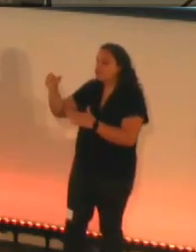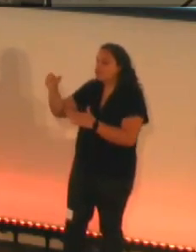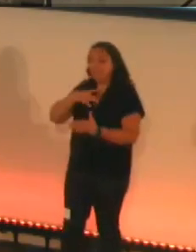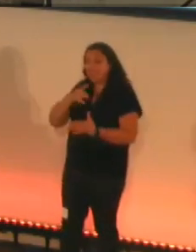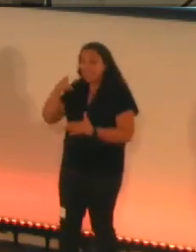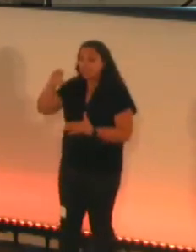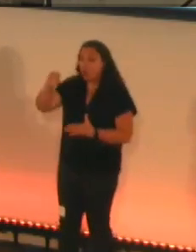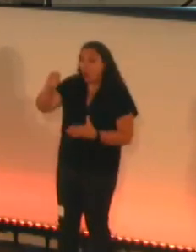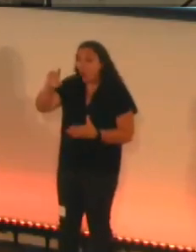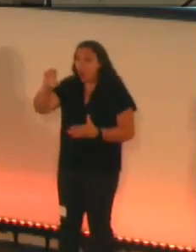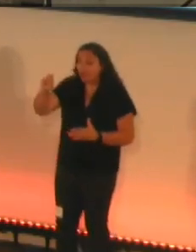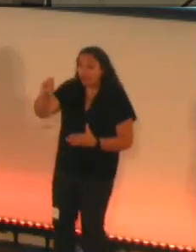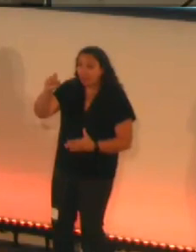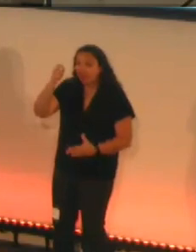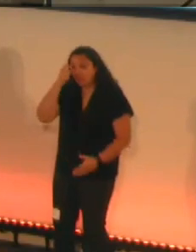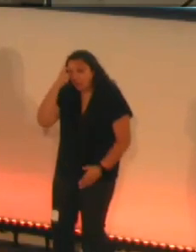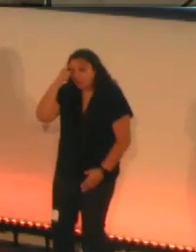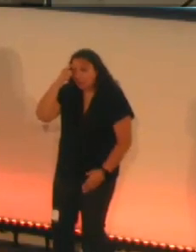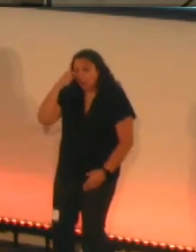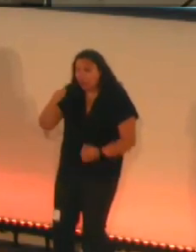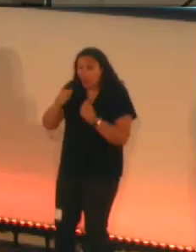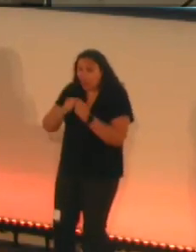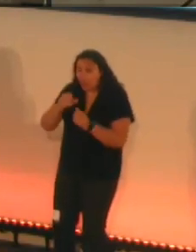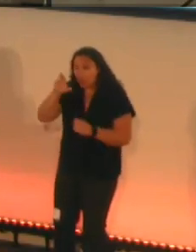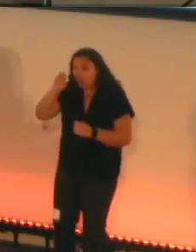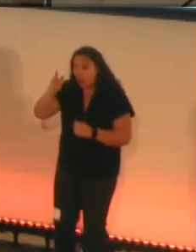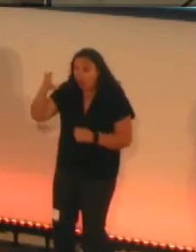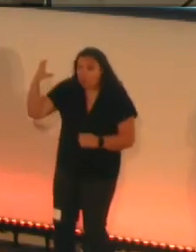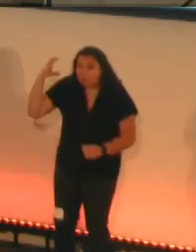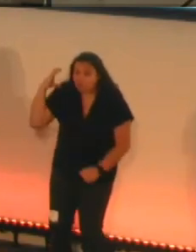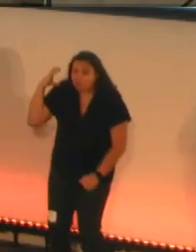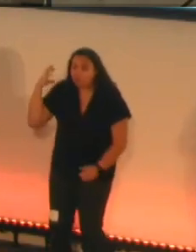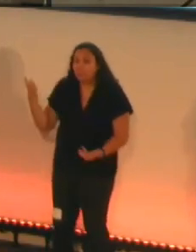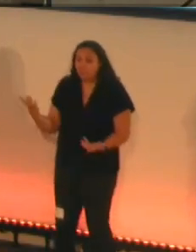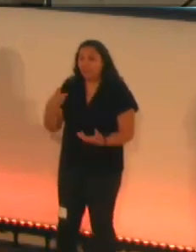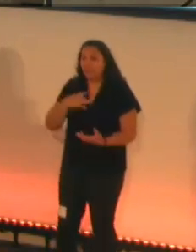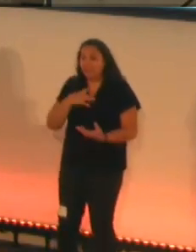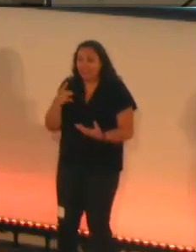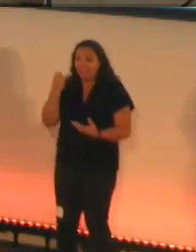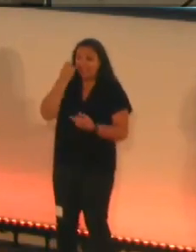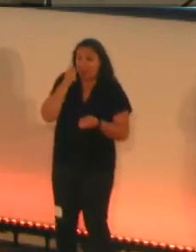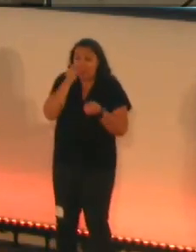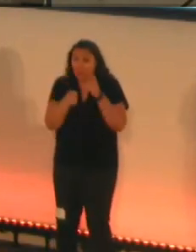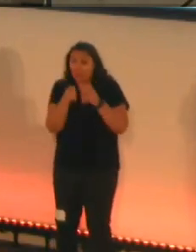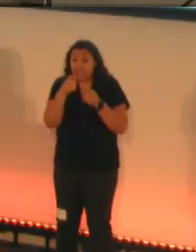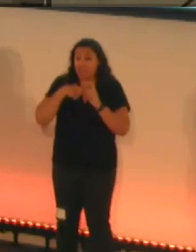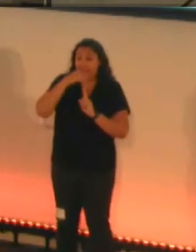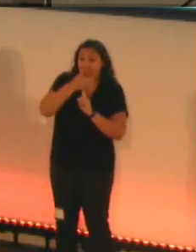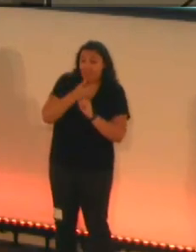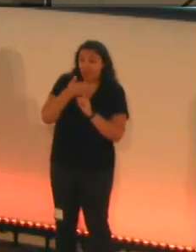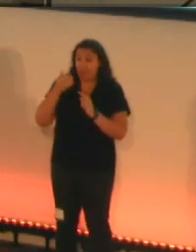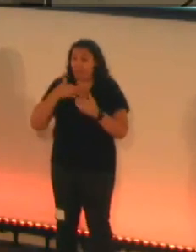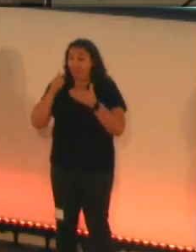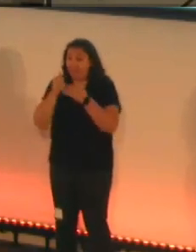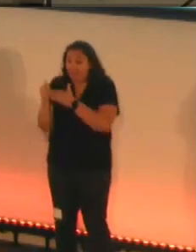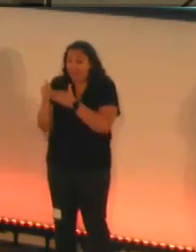with like crows or ravens on his shoulders, and so he was like, if I was personalizing my avatar, personalizing my guide, I